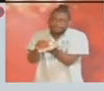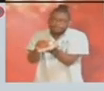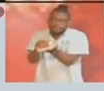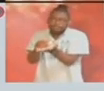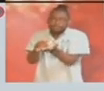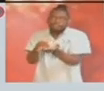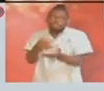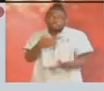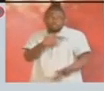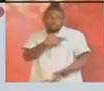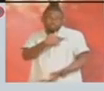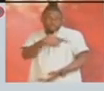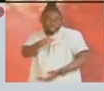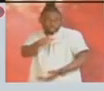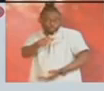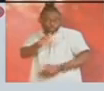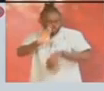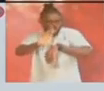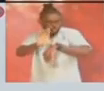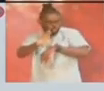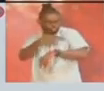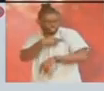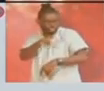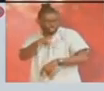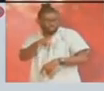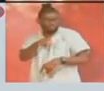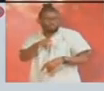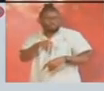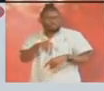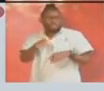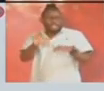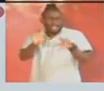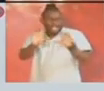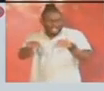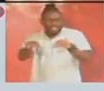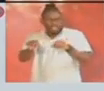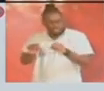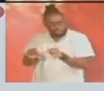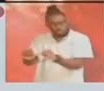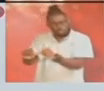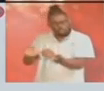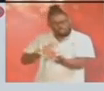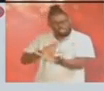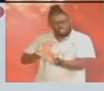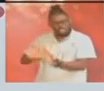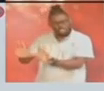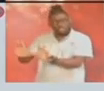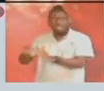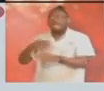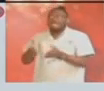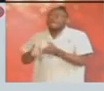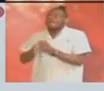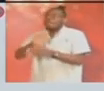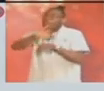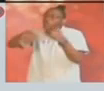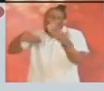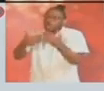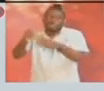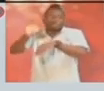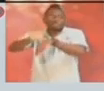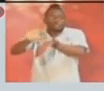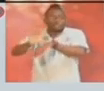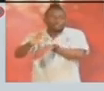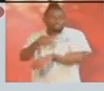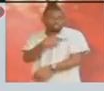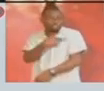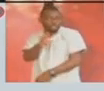gatherings are allowed, we are asking all religious bodies to please comply